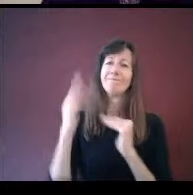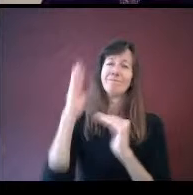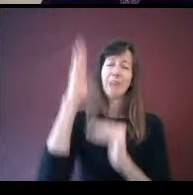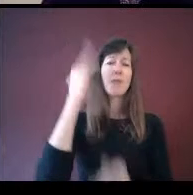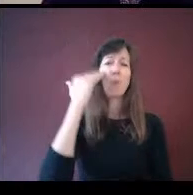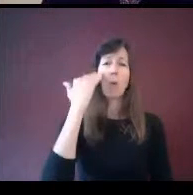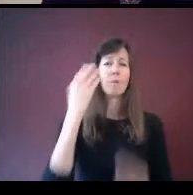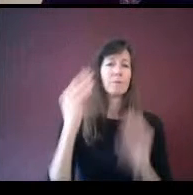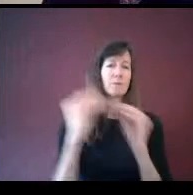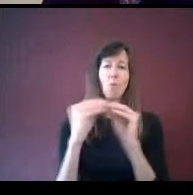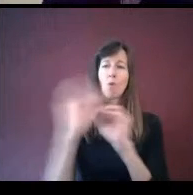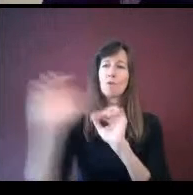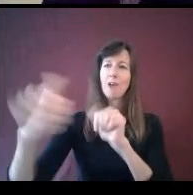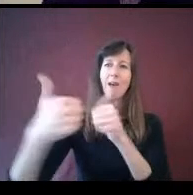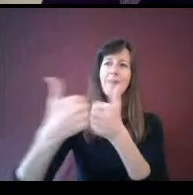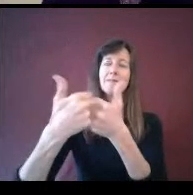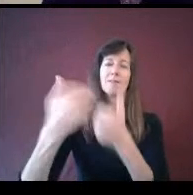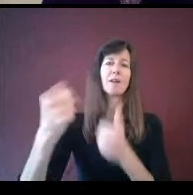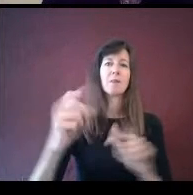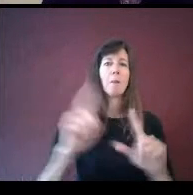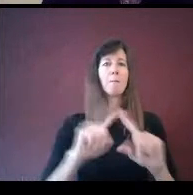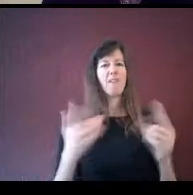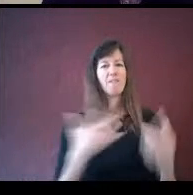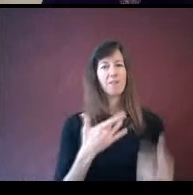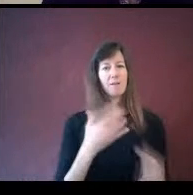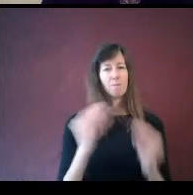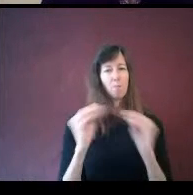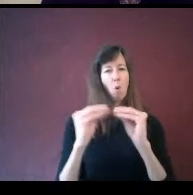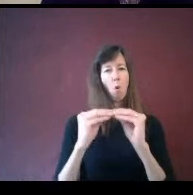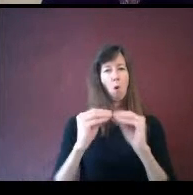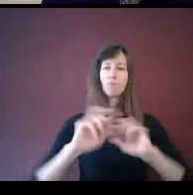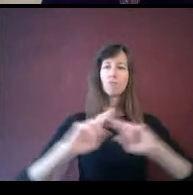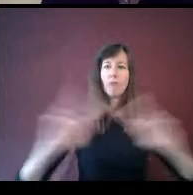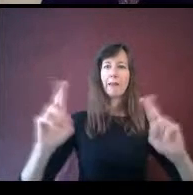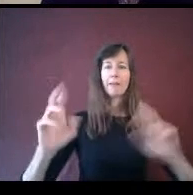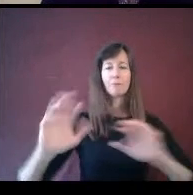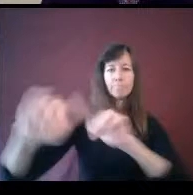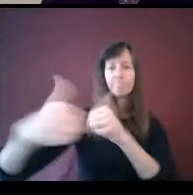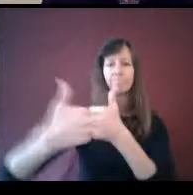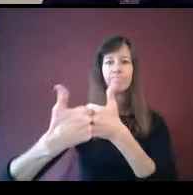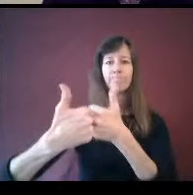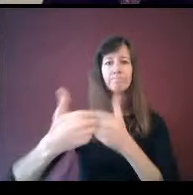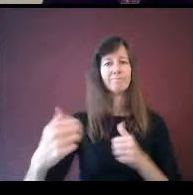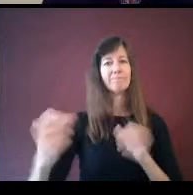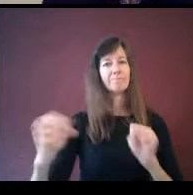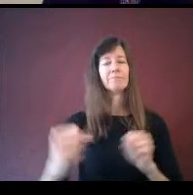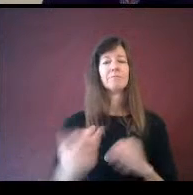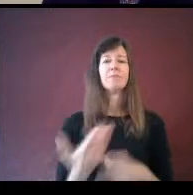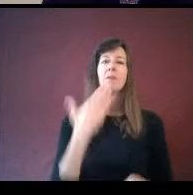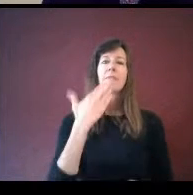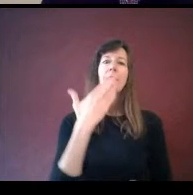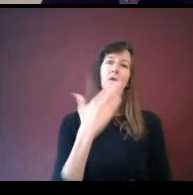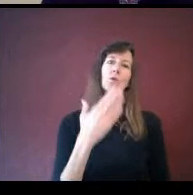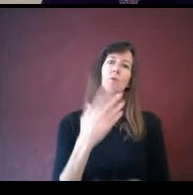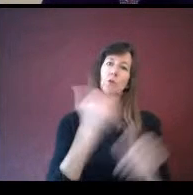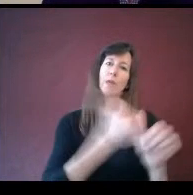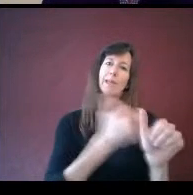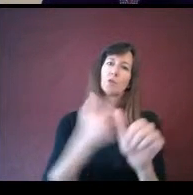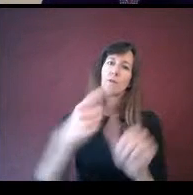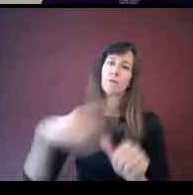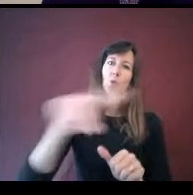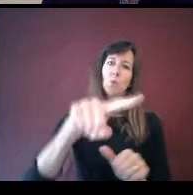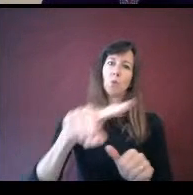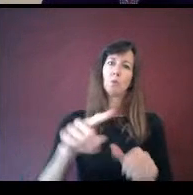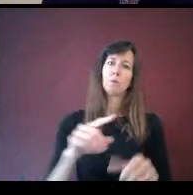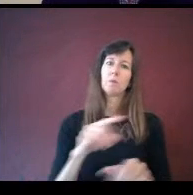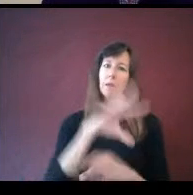ways even more so because of how we've risen to the challenge. So thanks to each of you for your part that you've played in that, because each one of